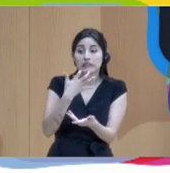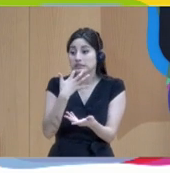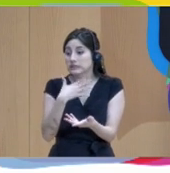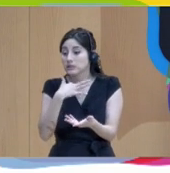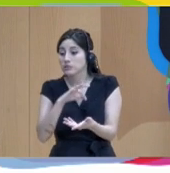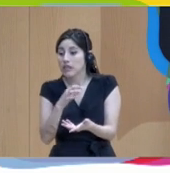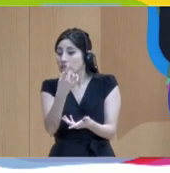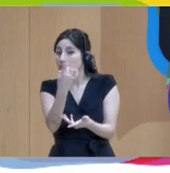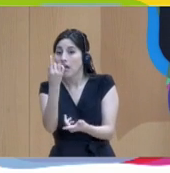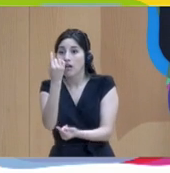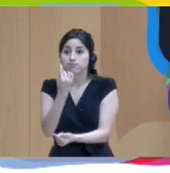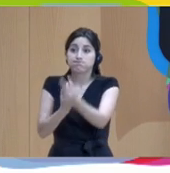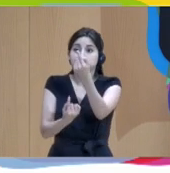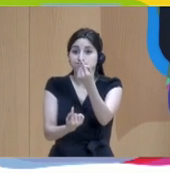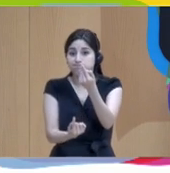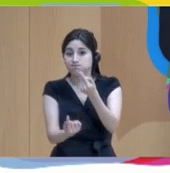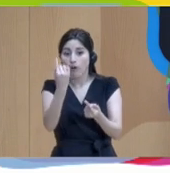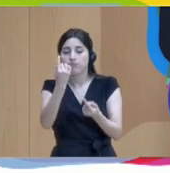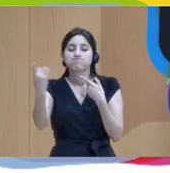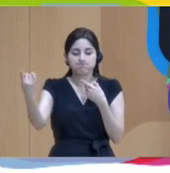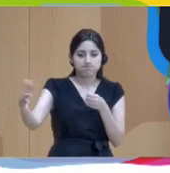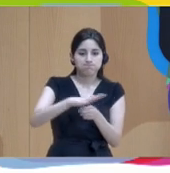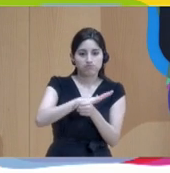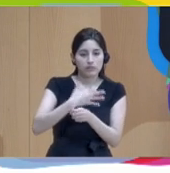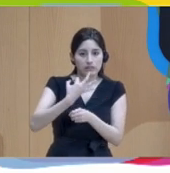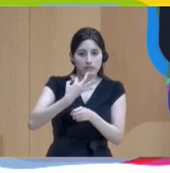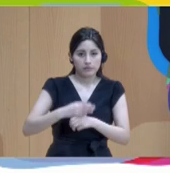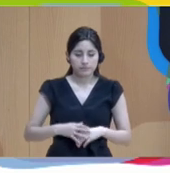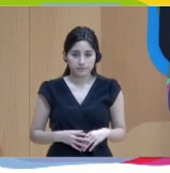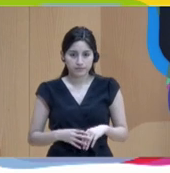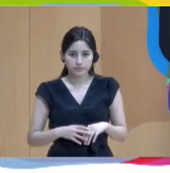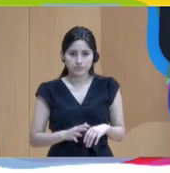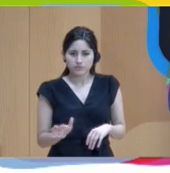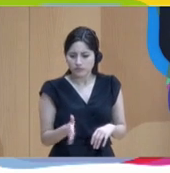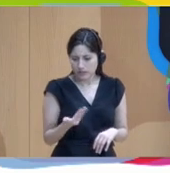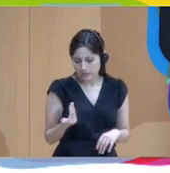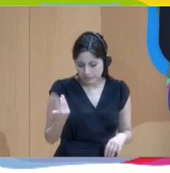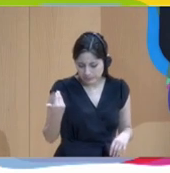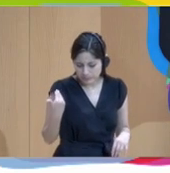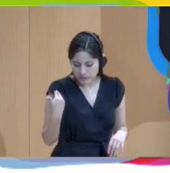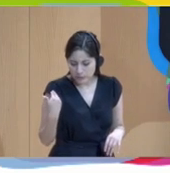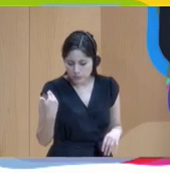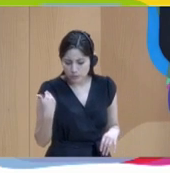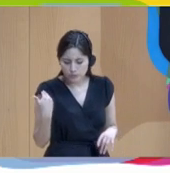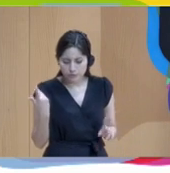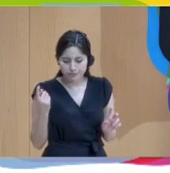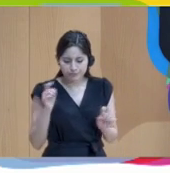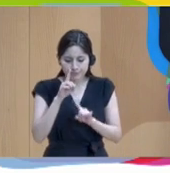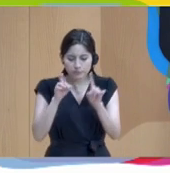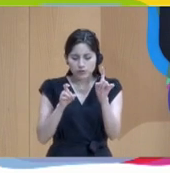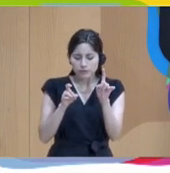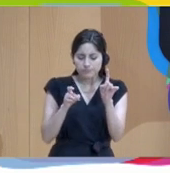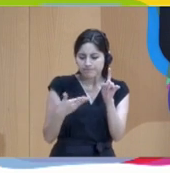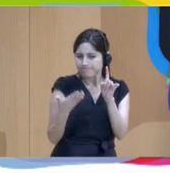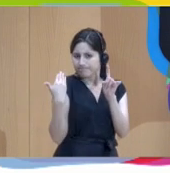And then, I think that there is the question about the earlier intervention. And for me, the earlier intervention